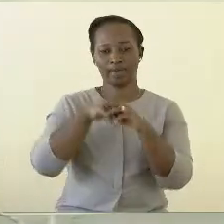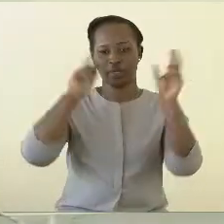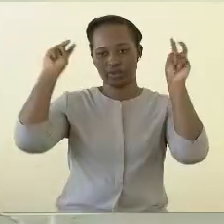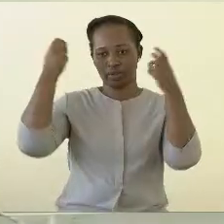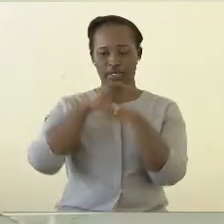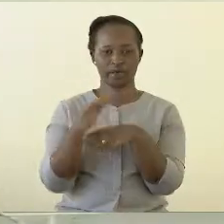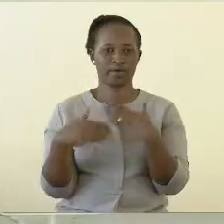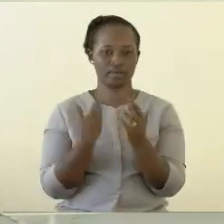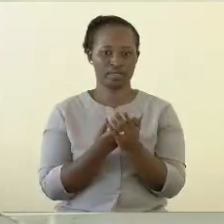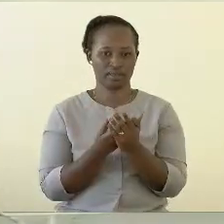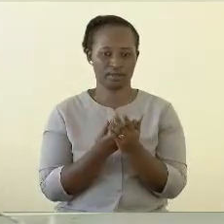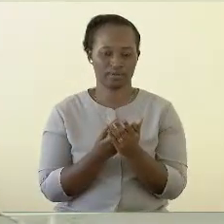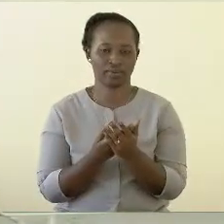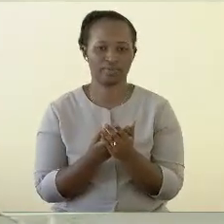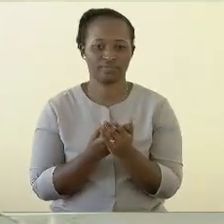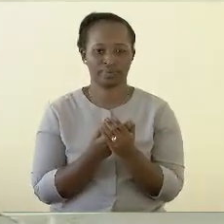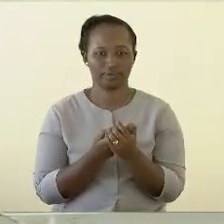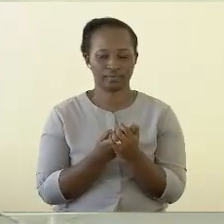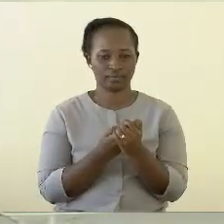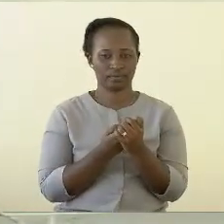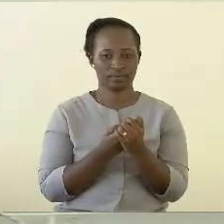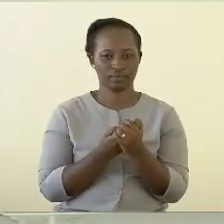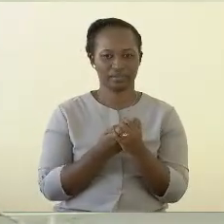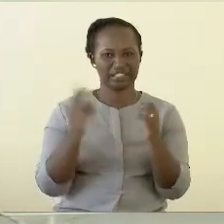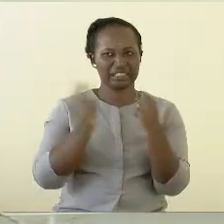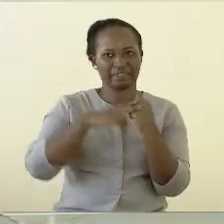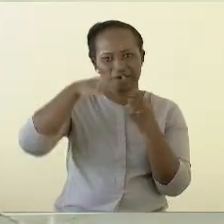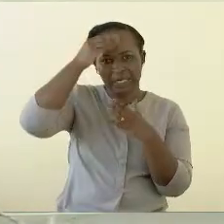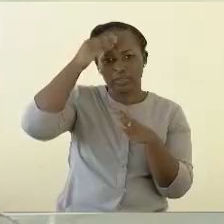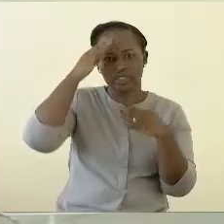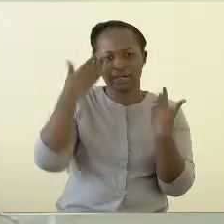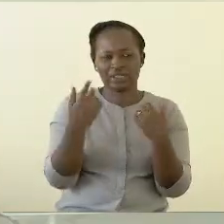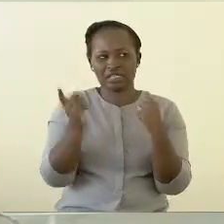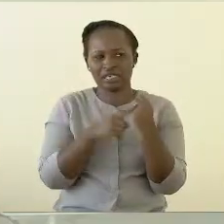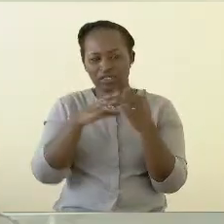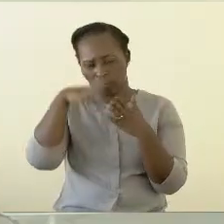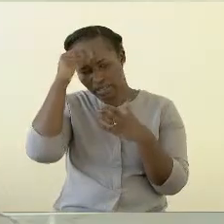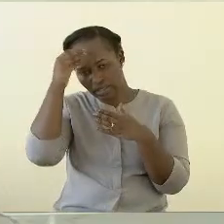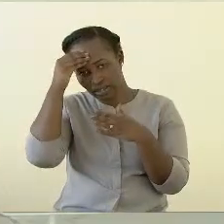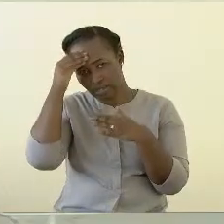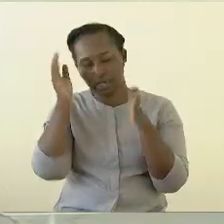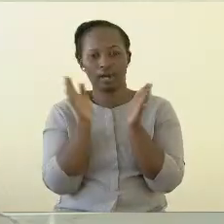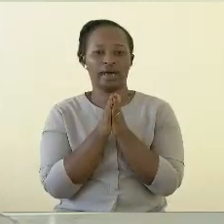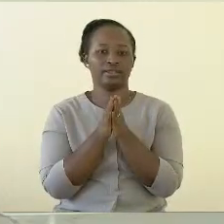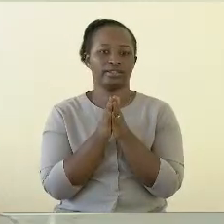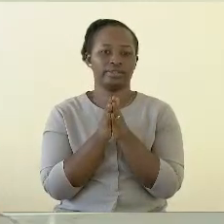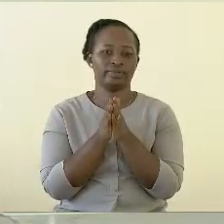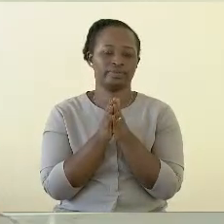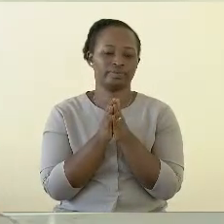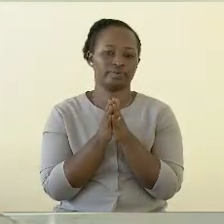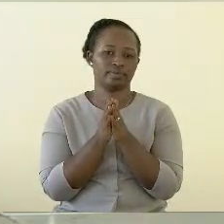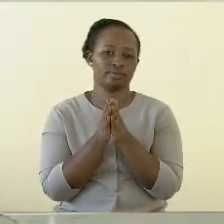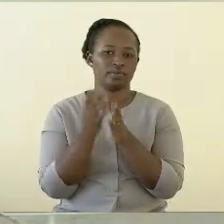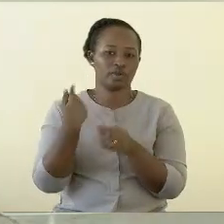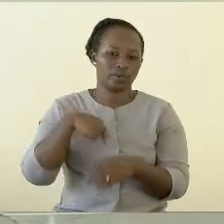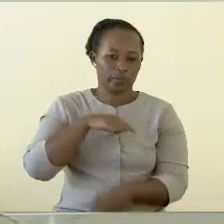lessons we've done. You can imagine all, I think, around 7 lessons or 6 lessons. And we